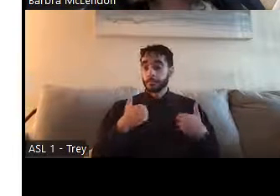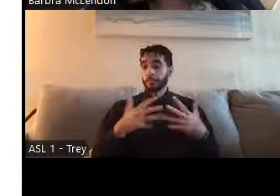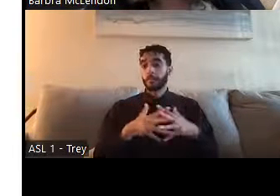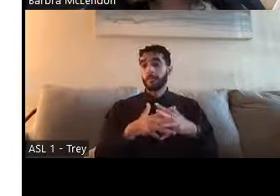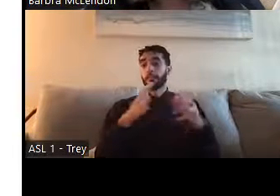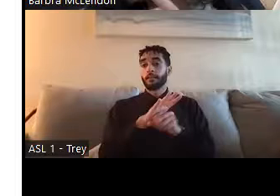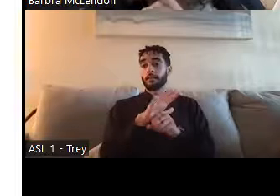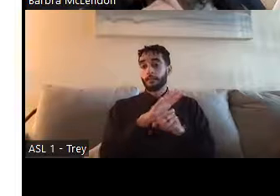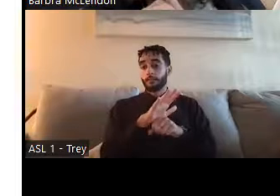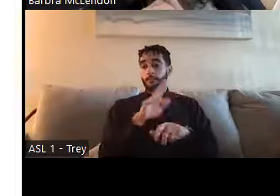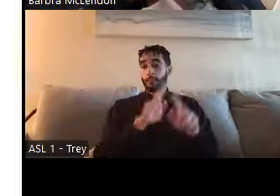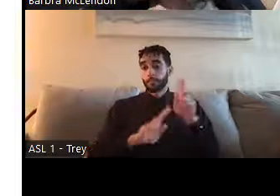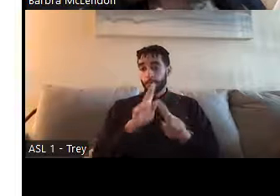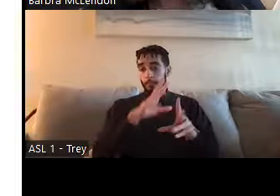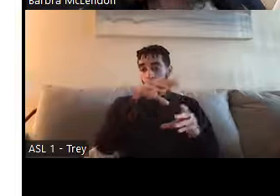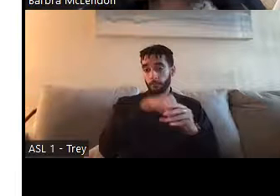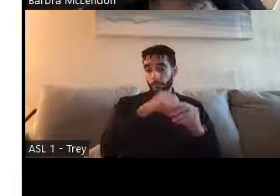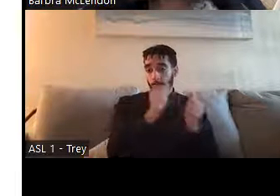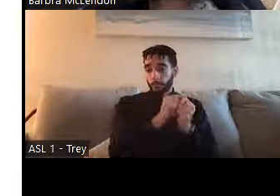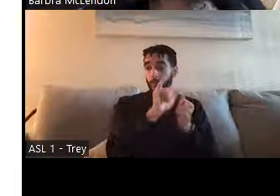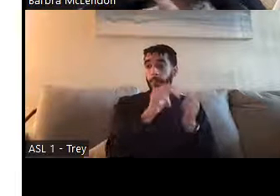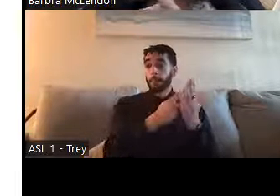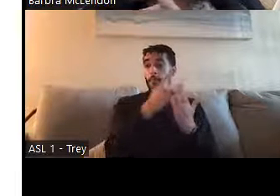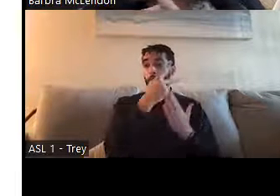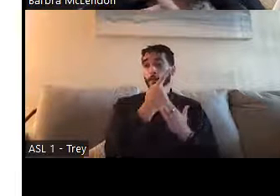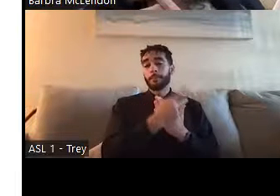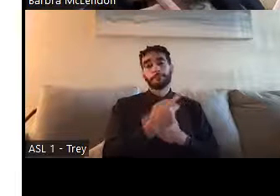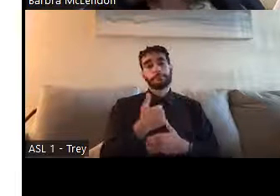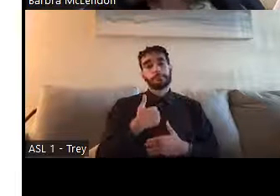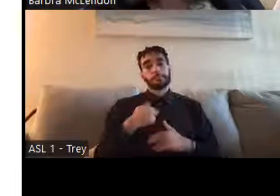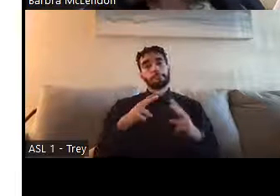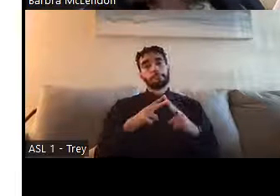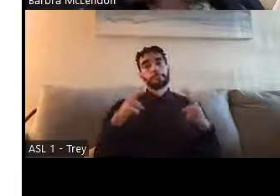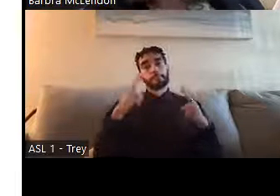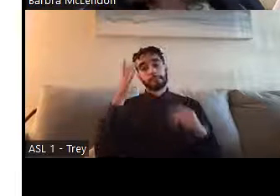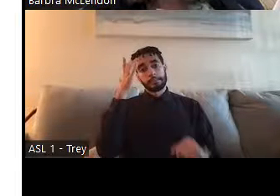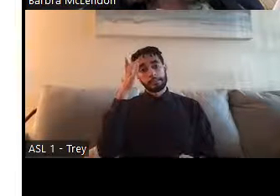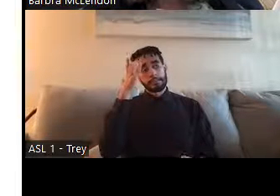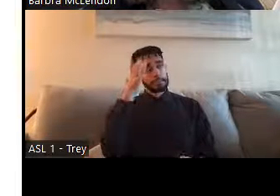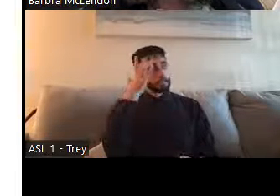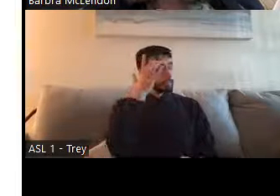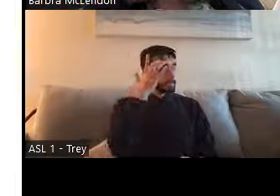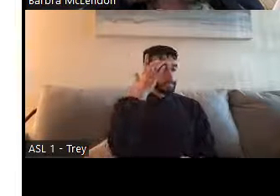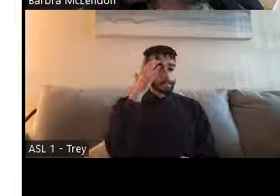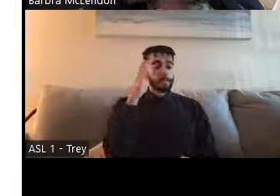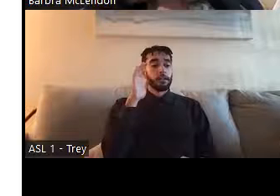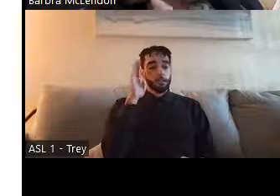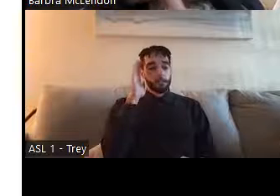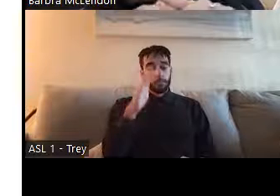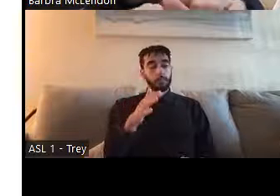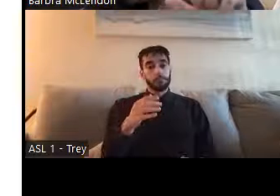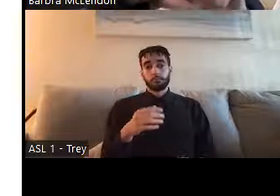in the IHSS program, we are very concerned that that is only going to be